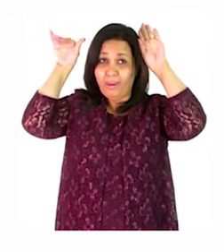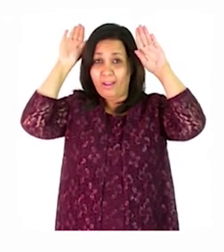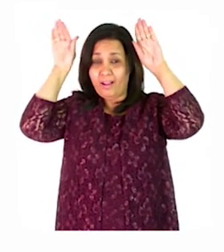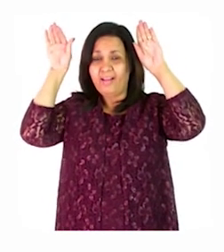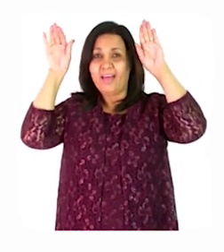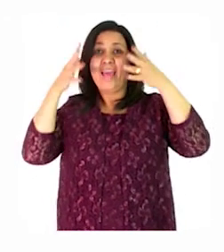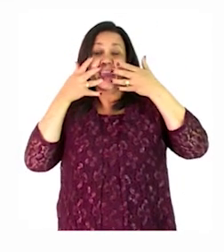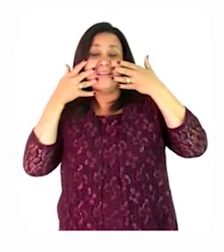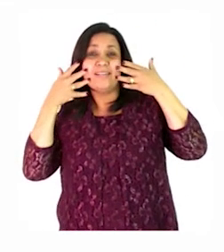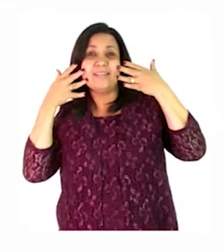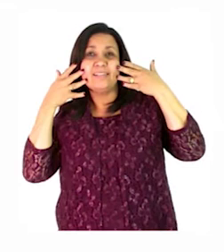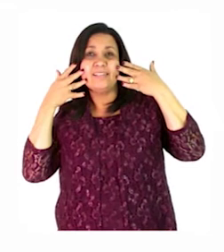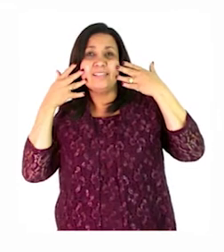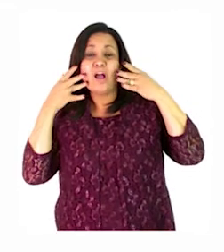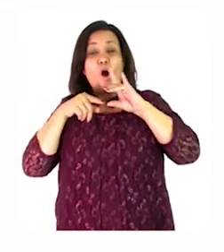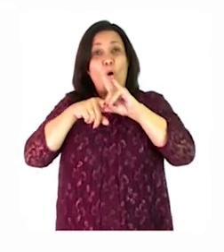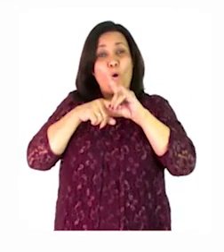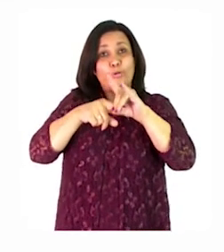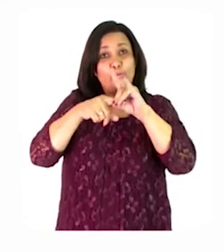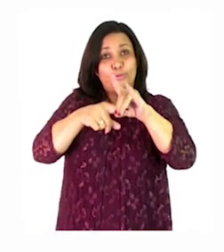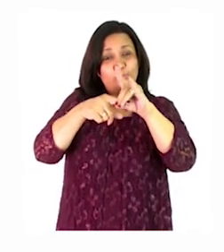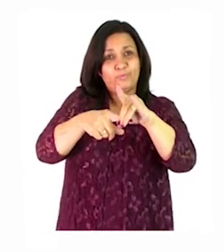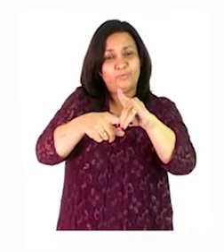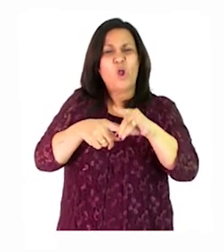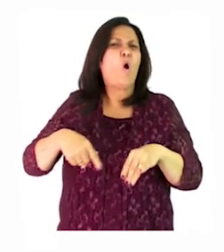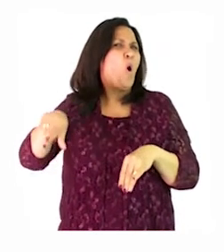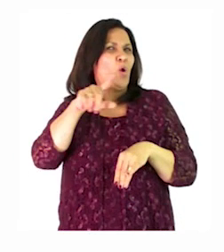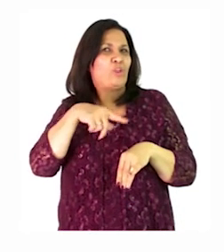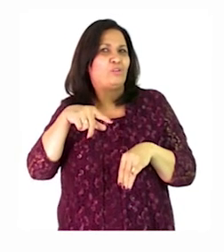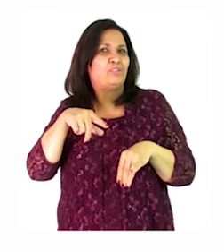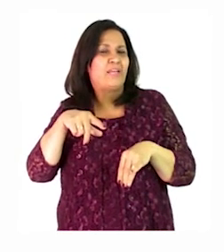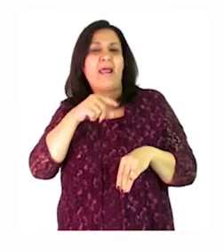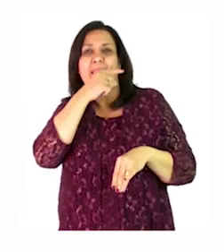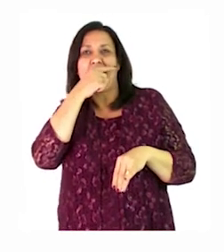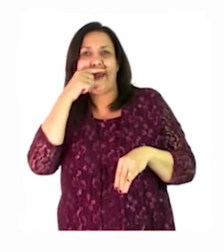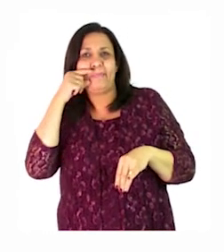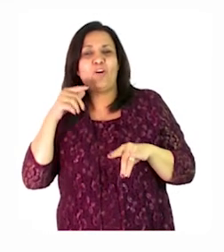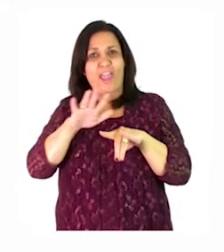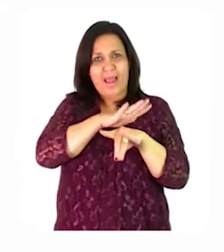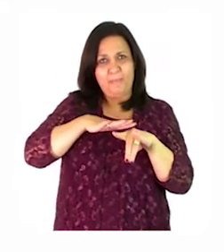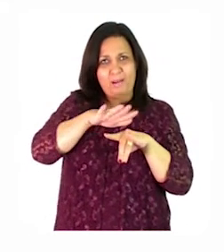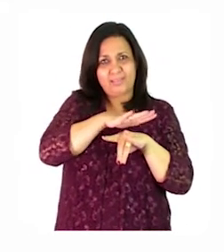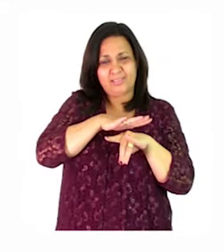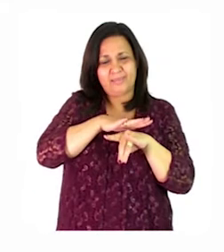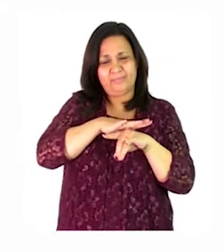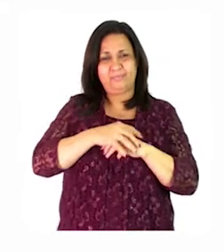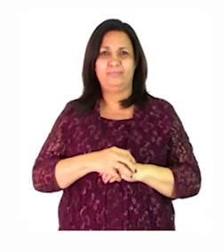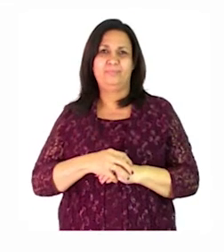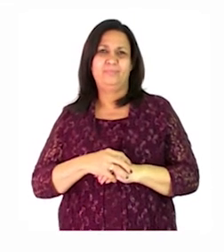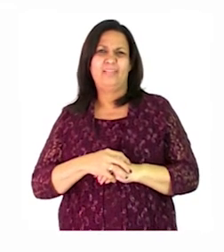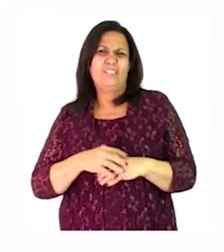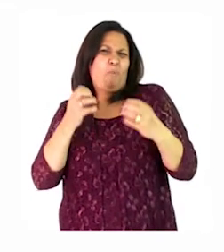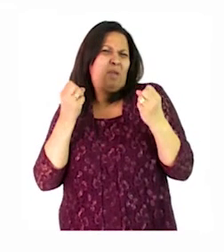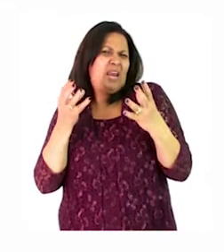cat, horse. So all those are names of animals. There are so